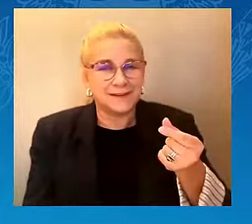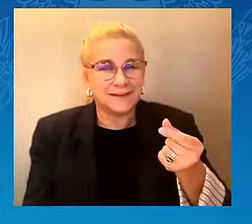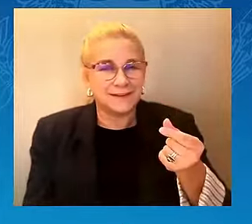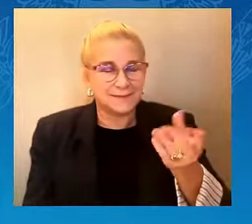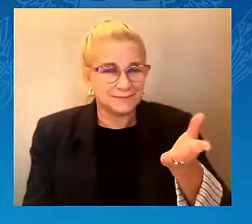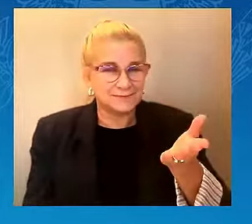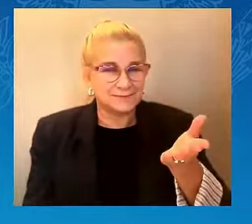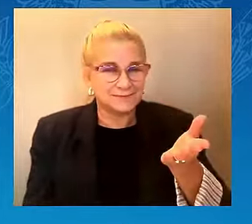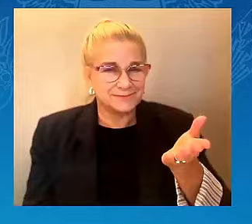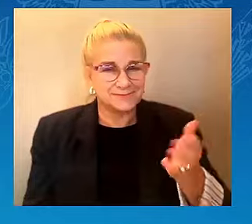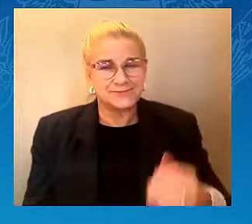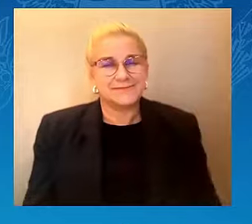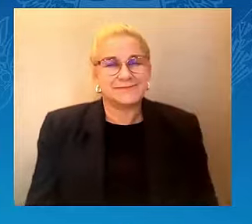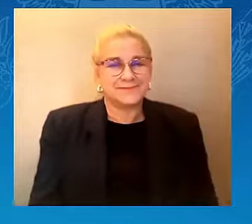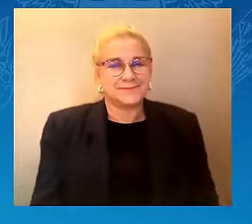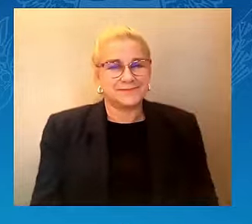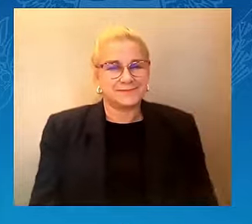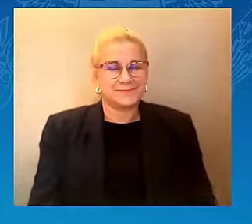Thank you.